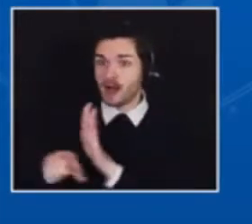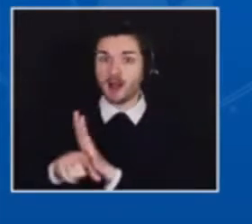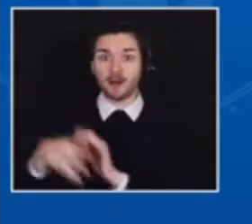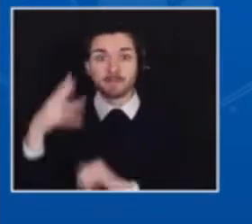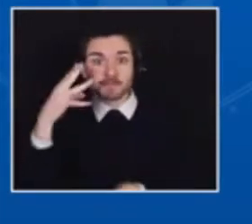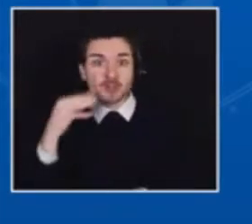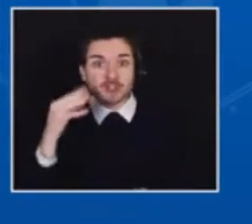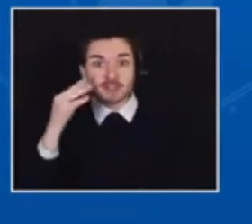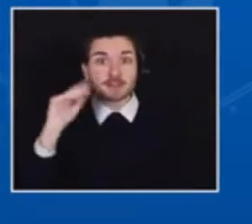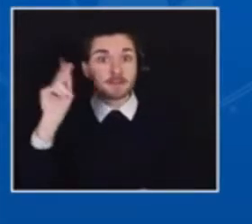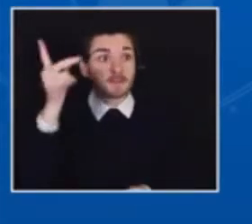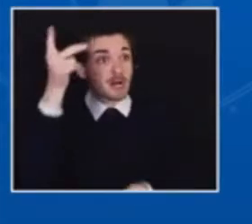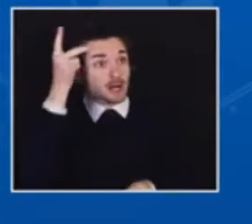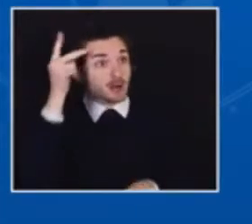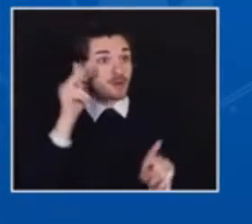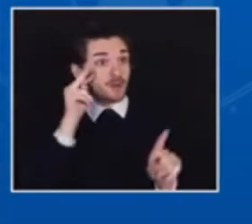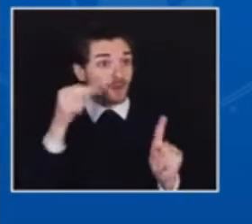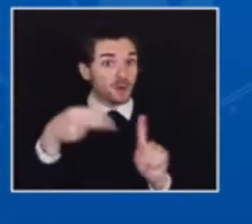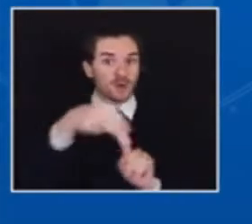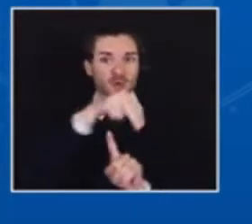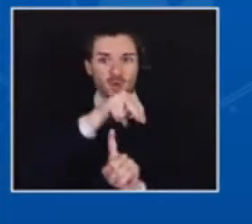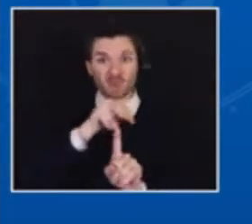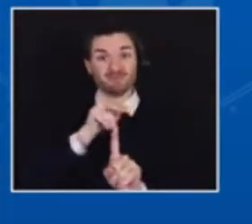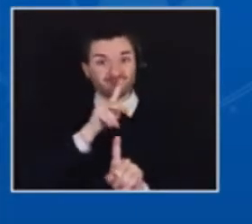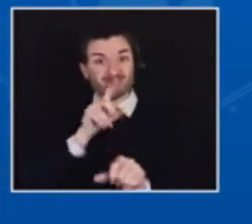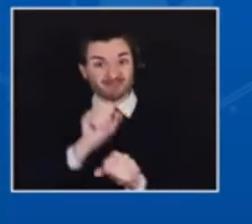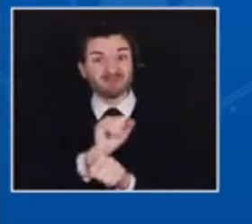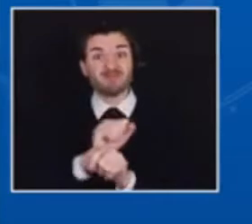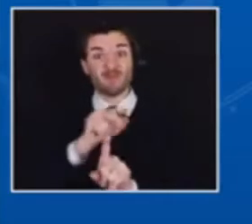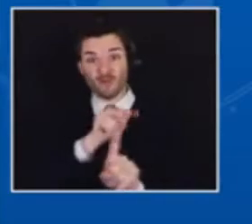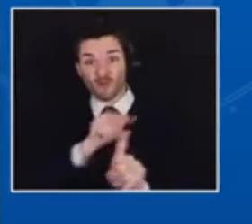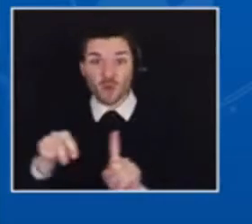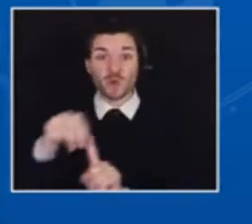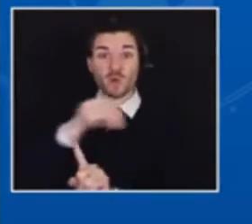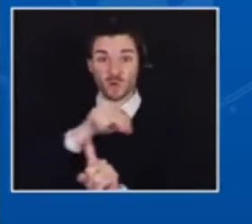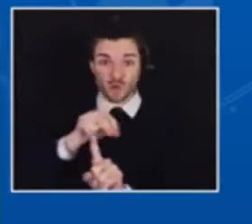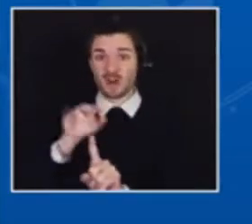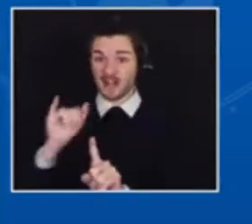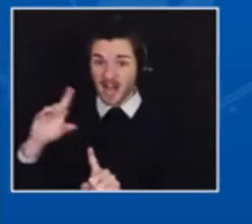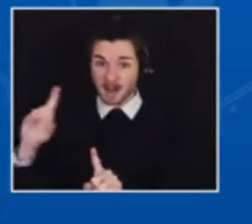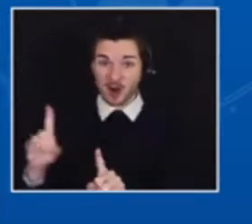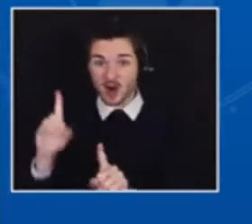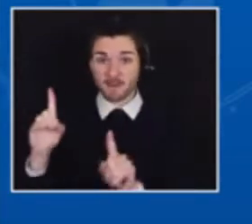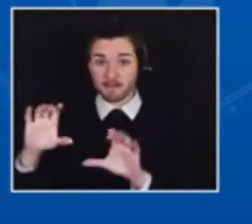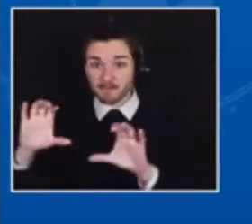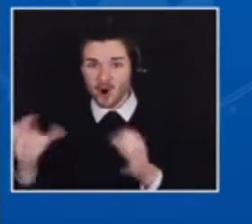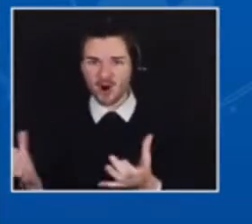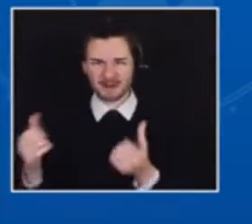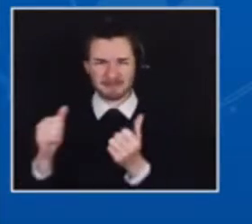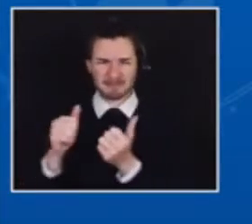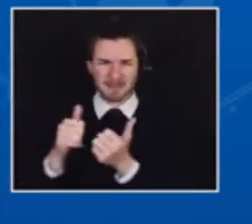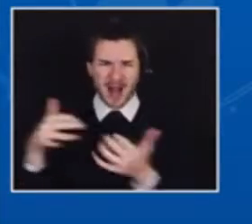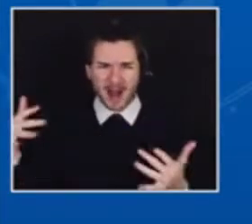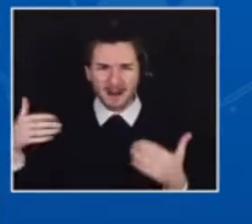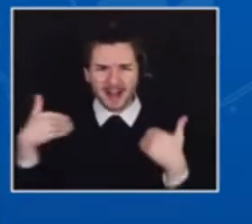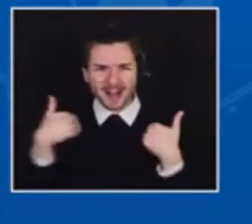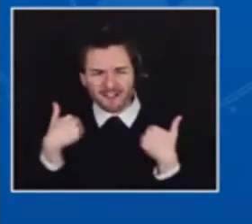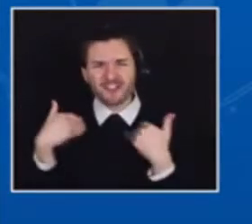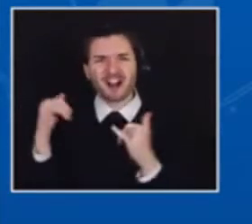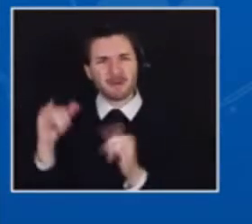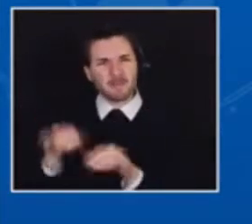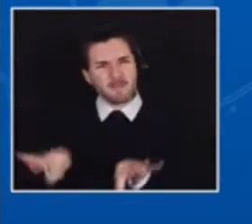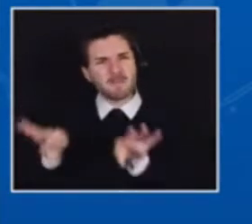views including from uh all sides of the democratic party so we are certainly hearing from and listening to people and their thoughts and